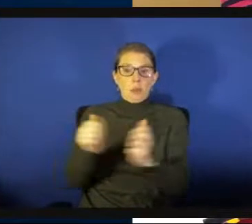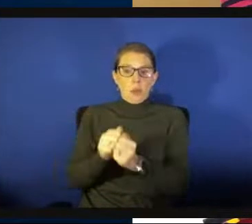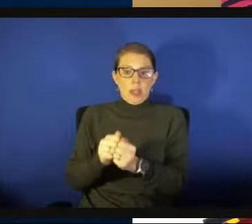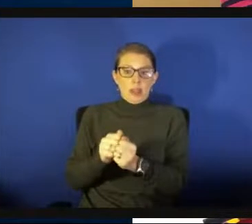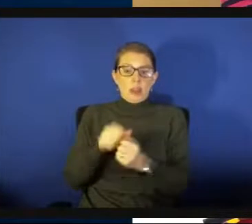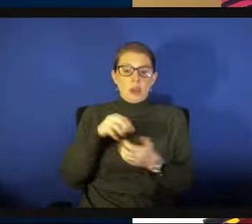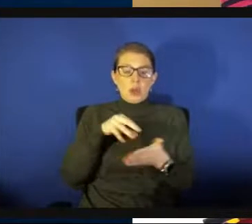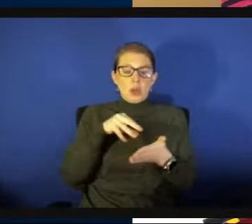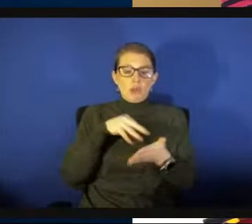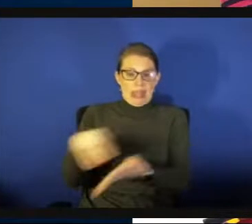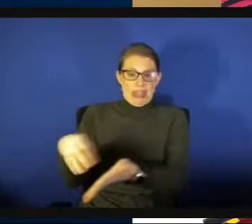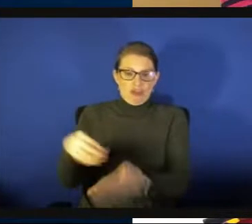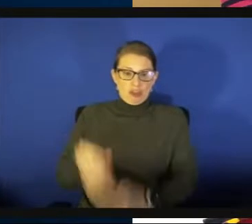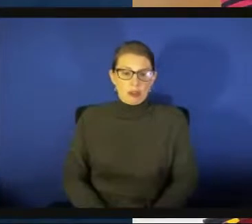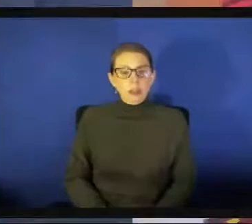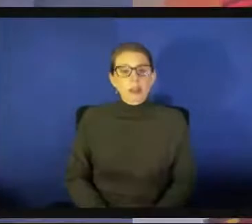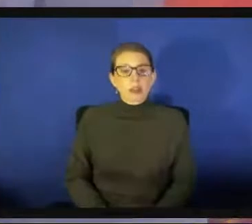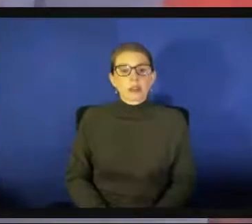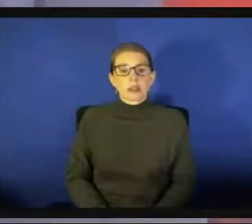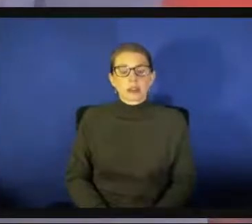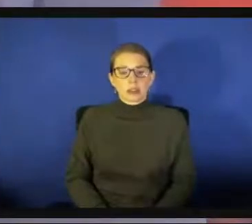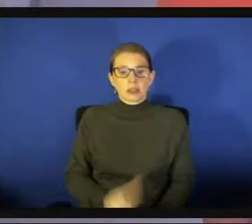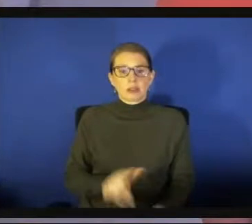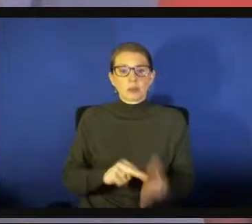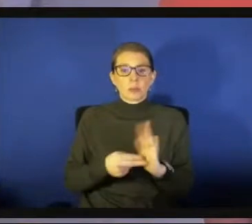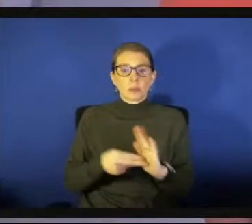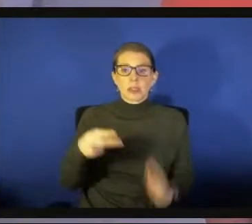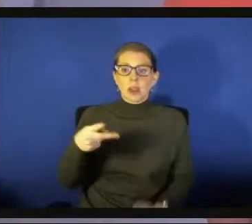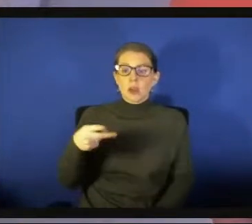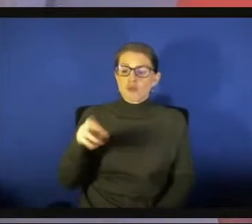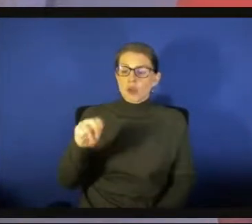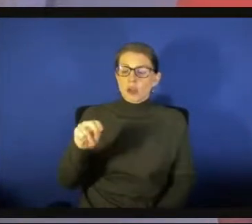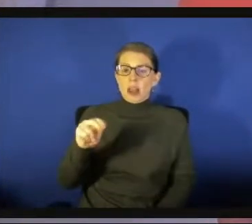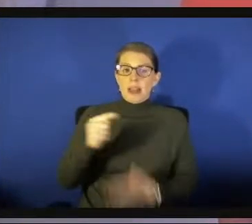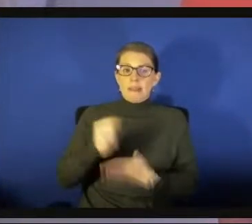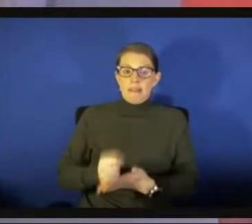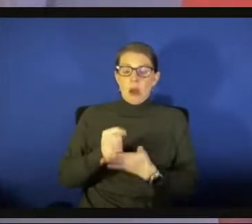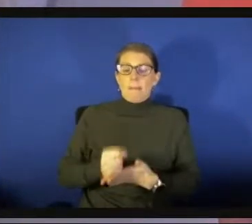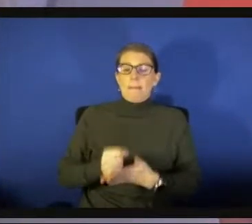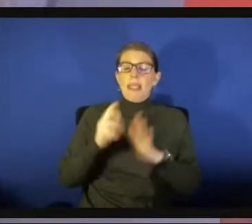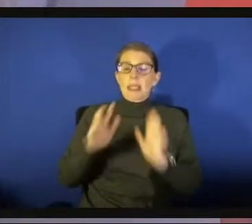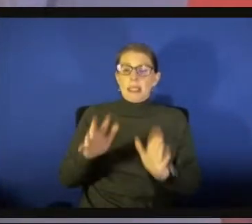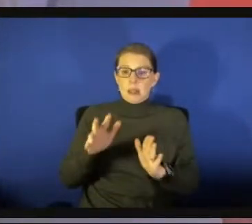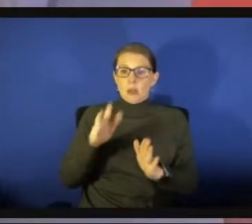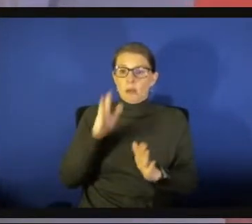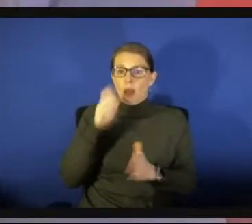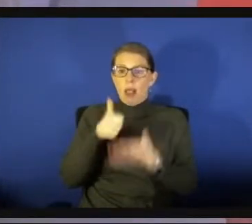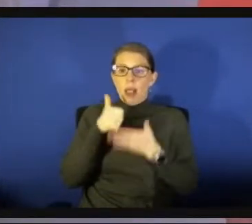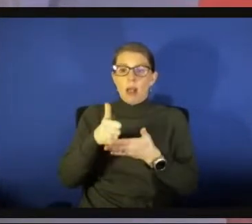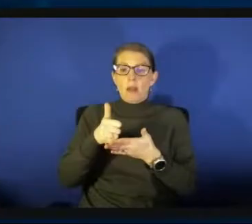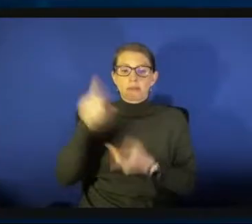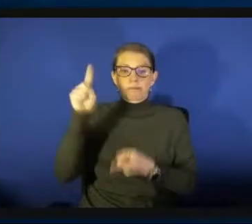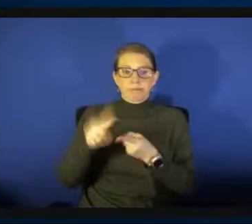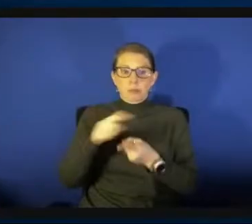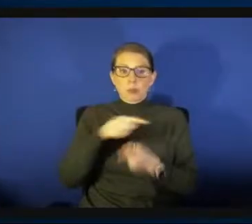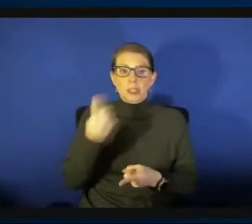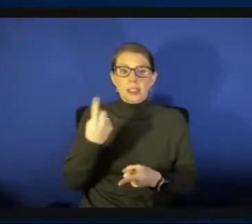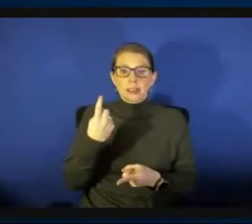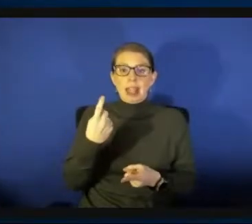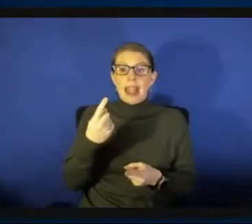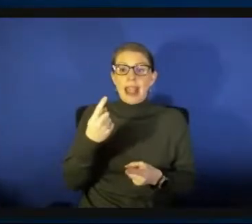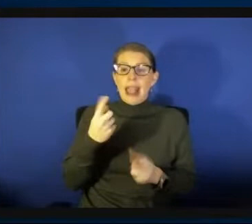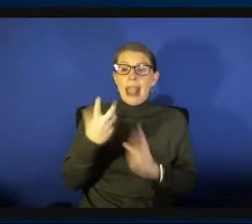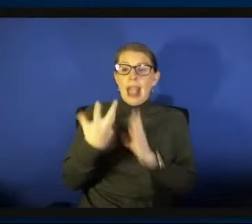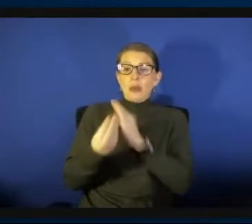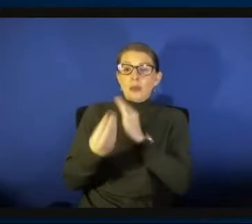to minimize those risks. All right, we're going to get back inside with the three of our experts here, but we're going to actually go outside now where they are about to